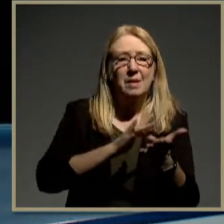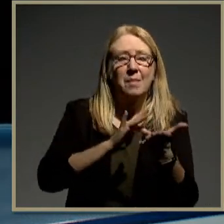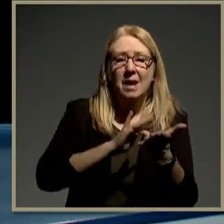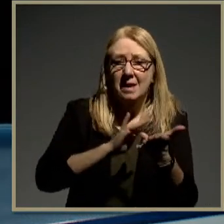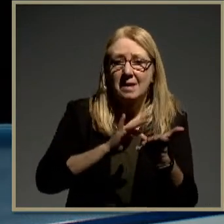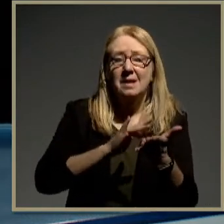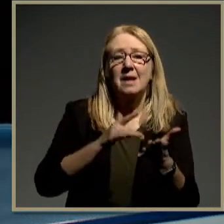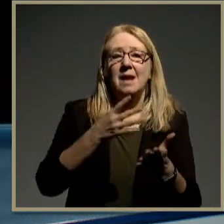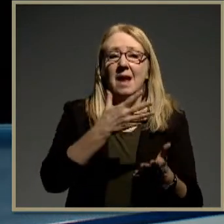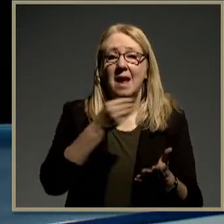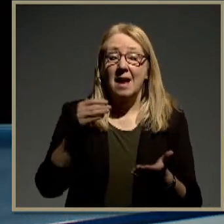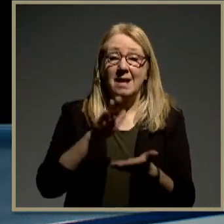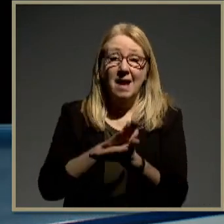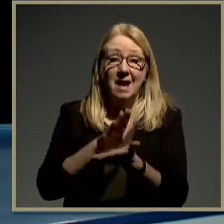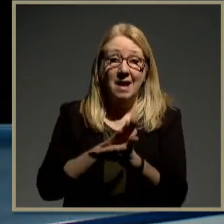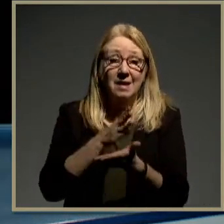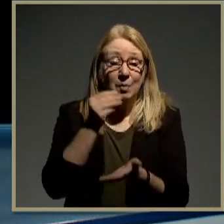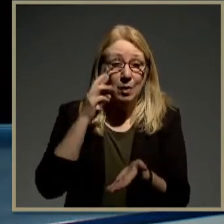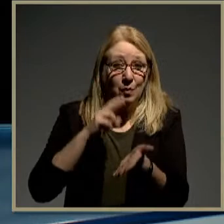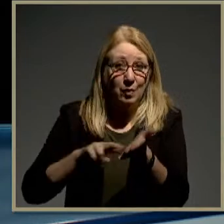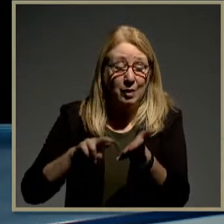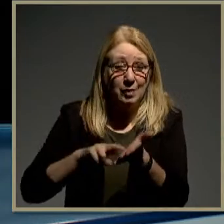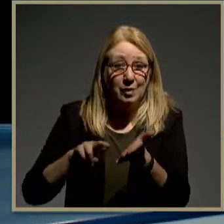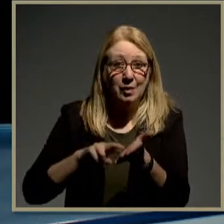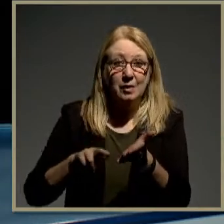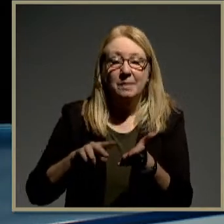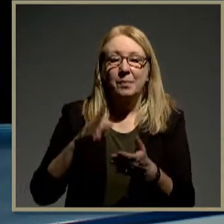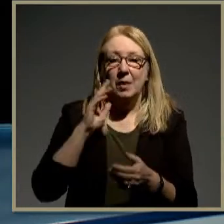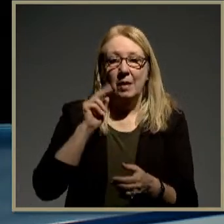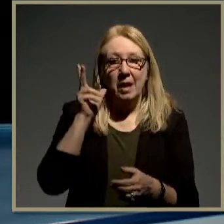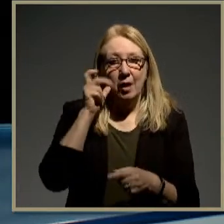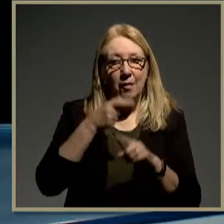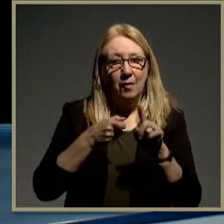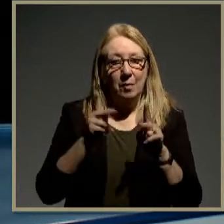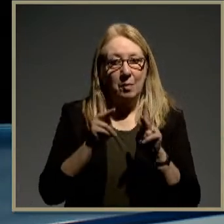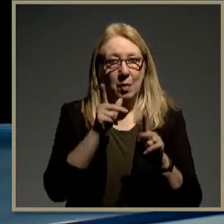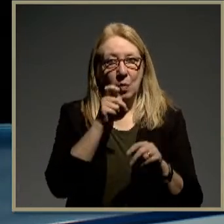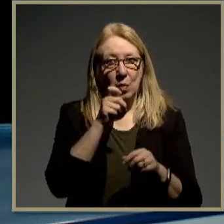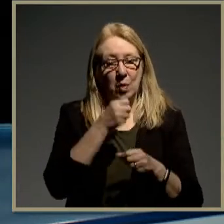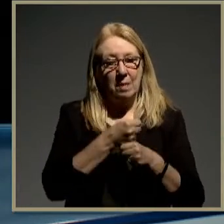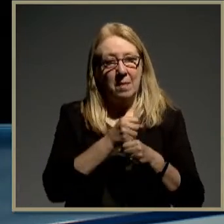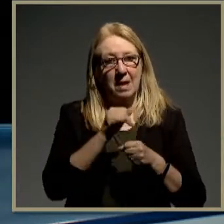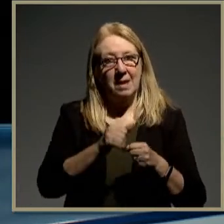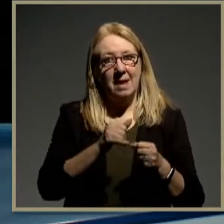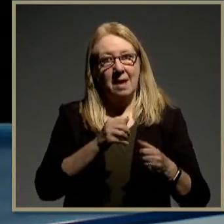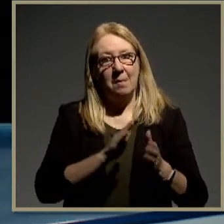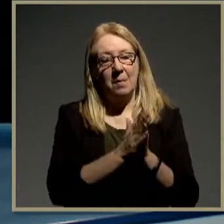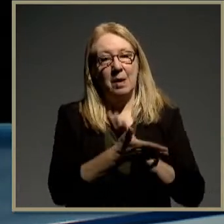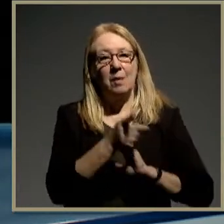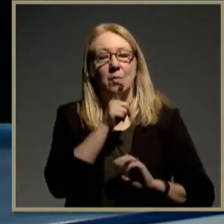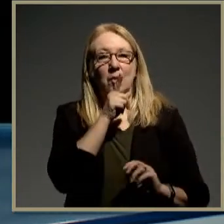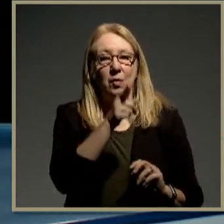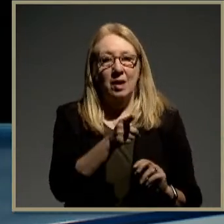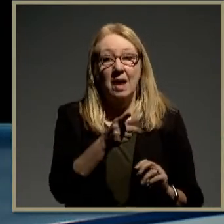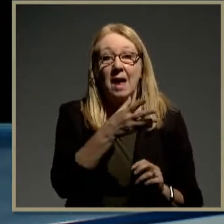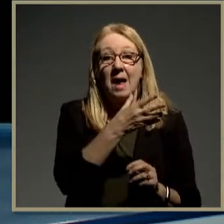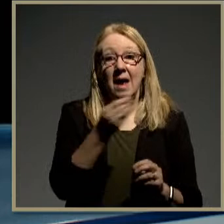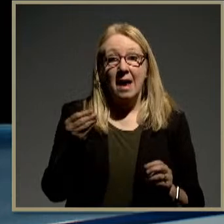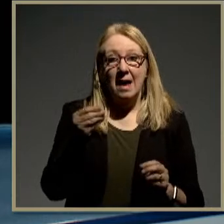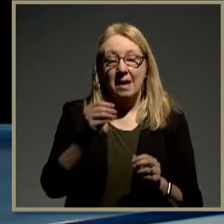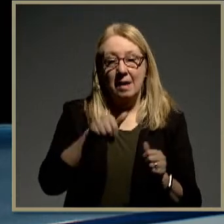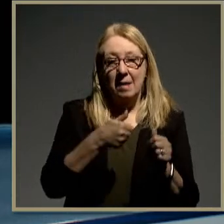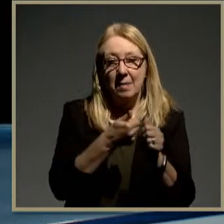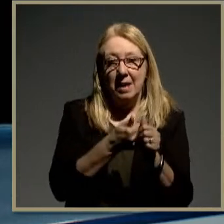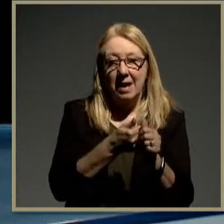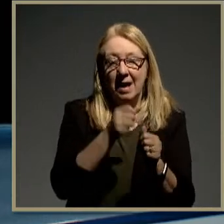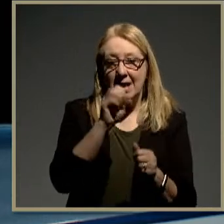medicine to academics and research. You'll hear from the people who made this building a reality, and you'll get a behind-the-scenes